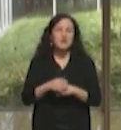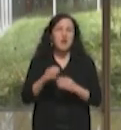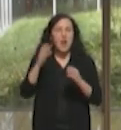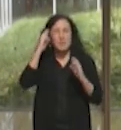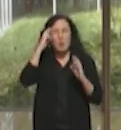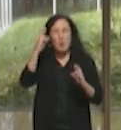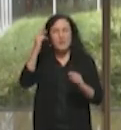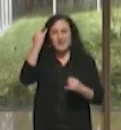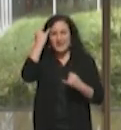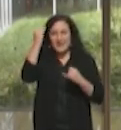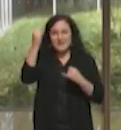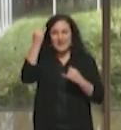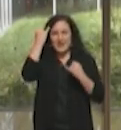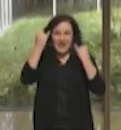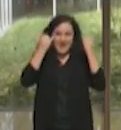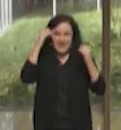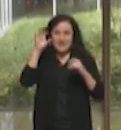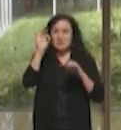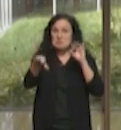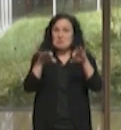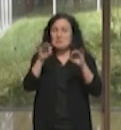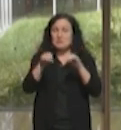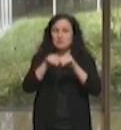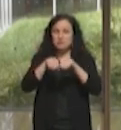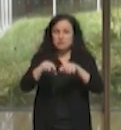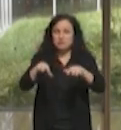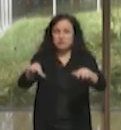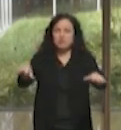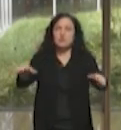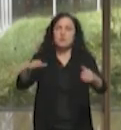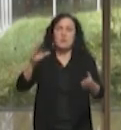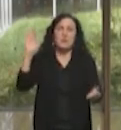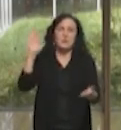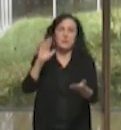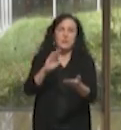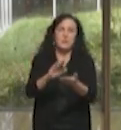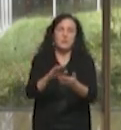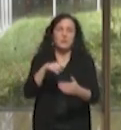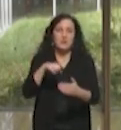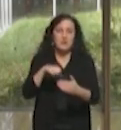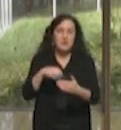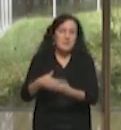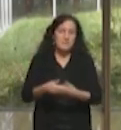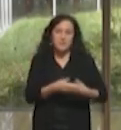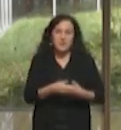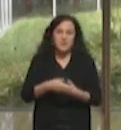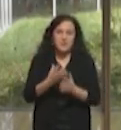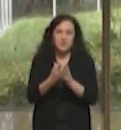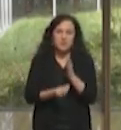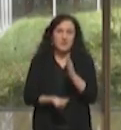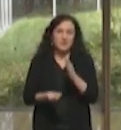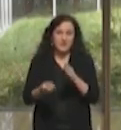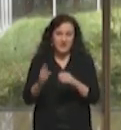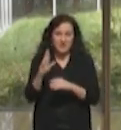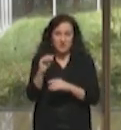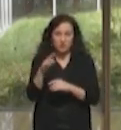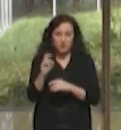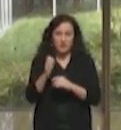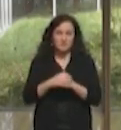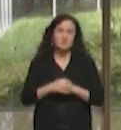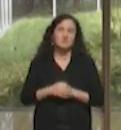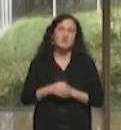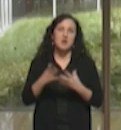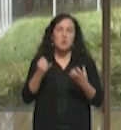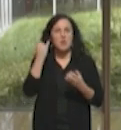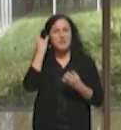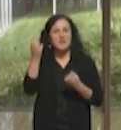down the shockingly high infant mortality rate, maternal mortality rate that exists even in a place like New York. But I want the ideas from